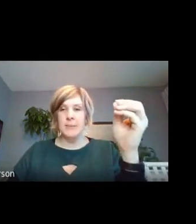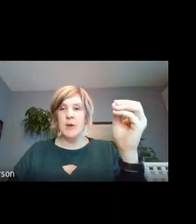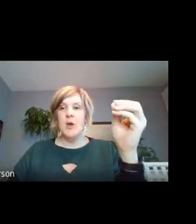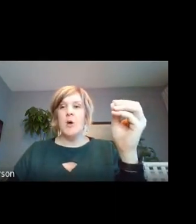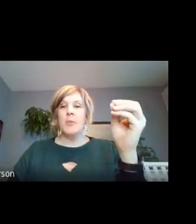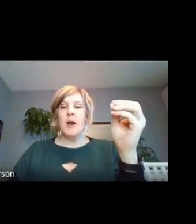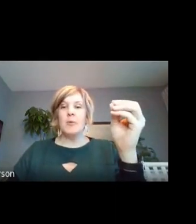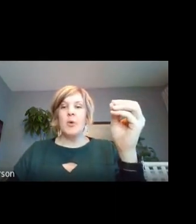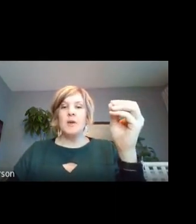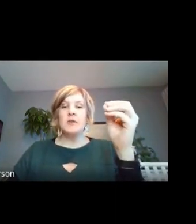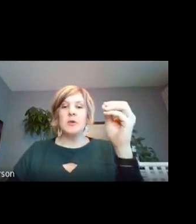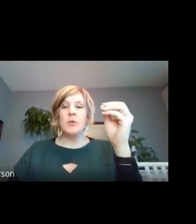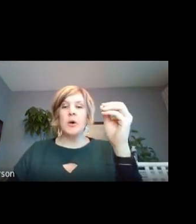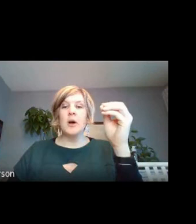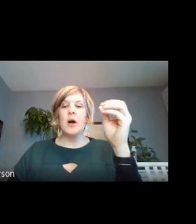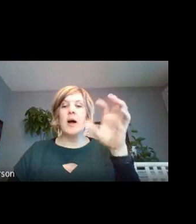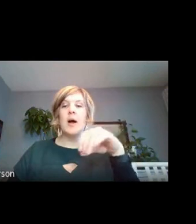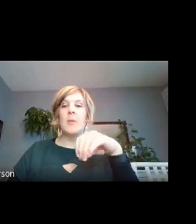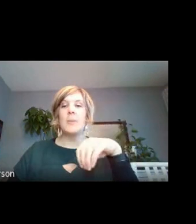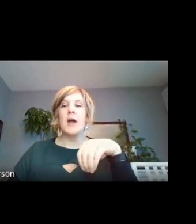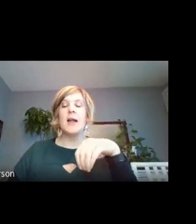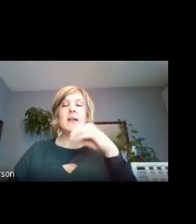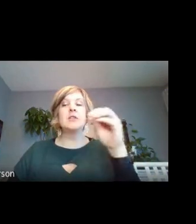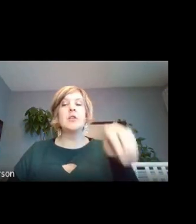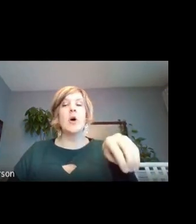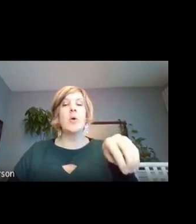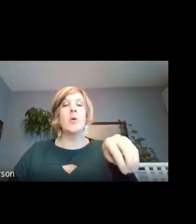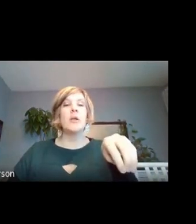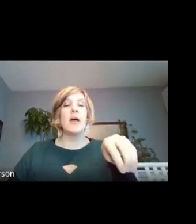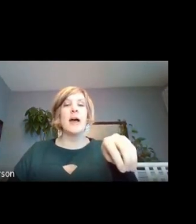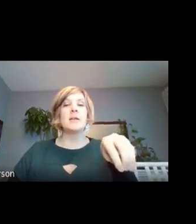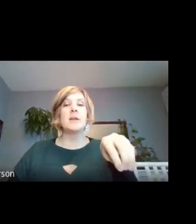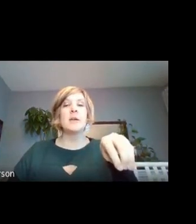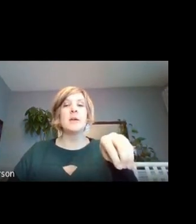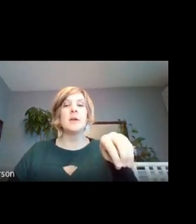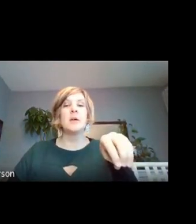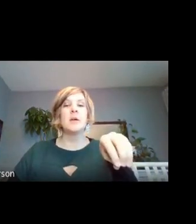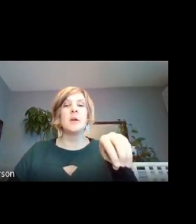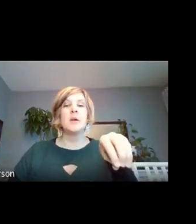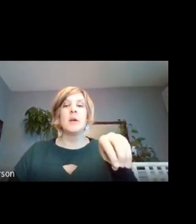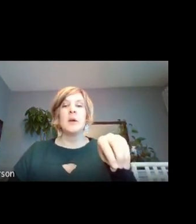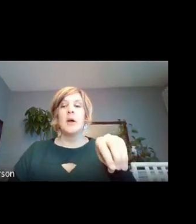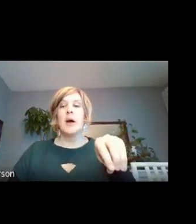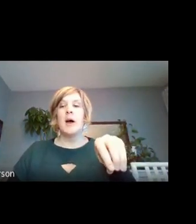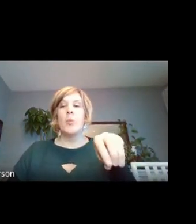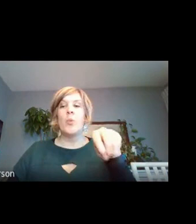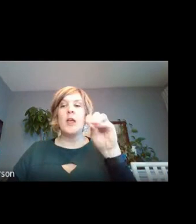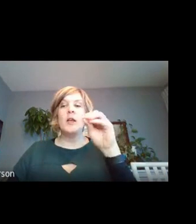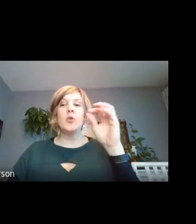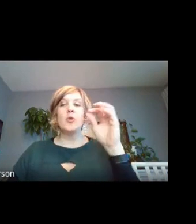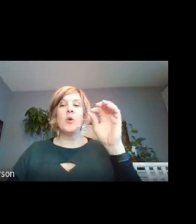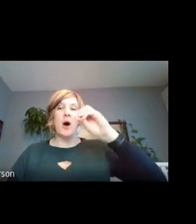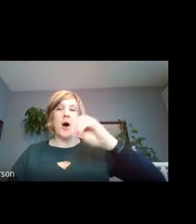but i'm going to um but i need to know that um